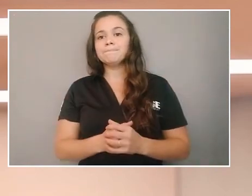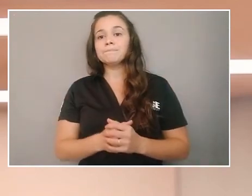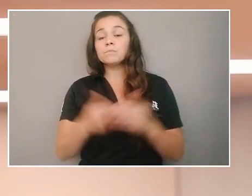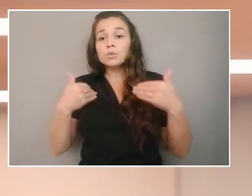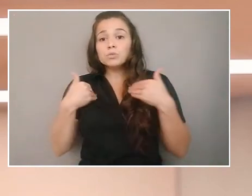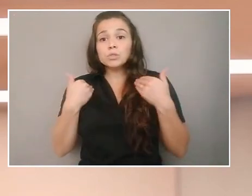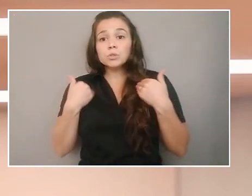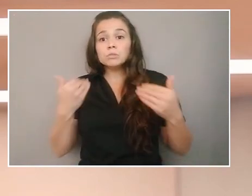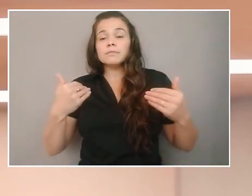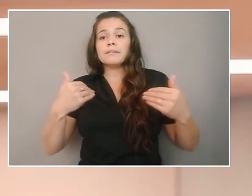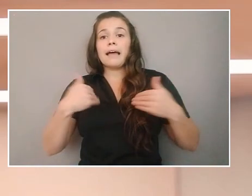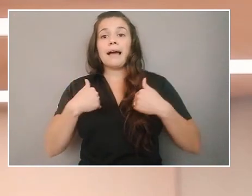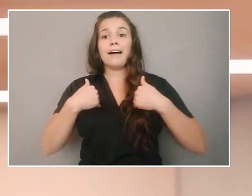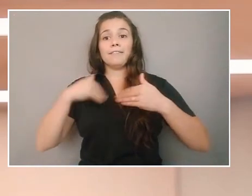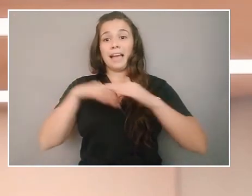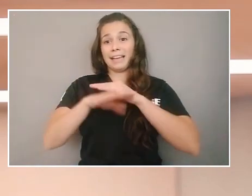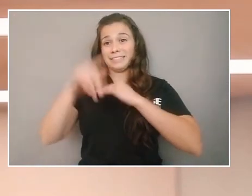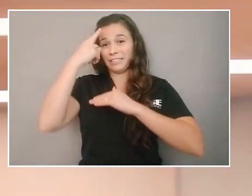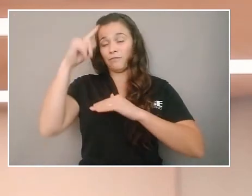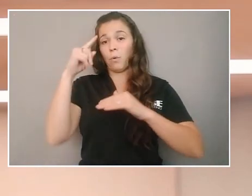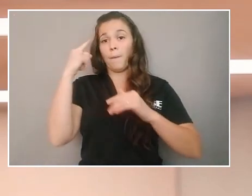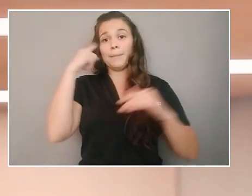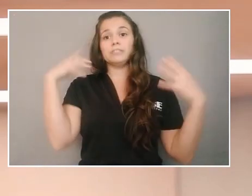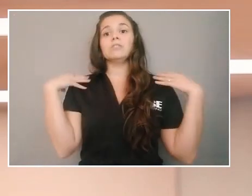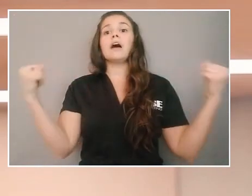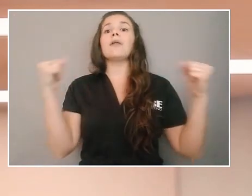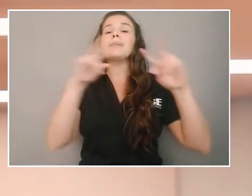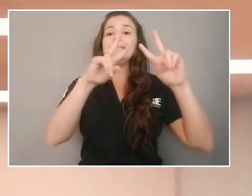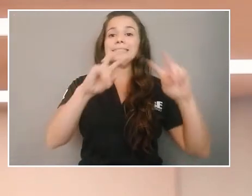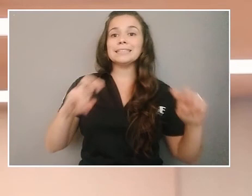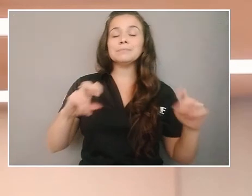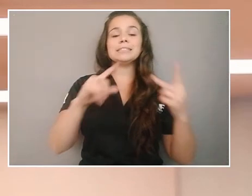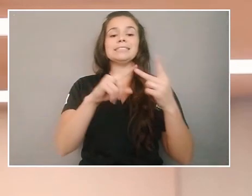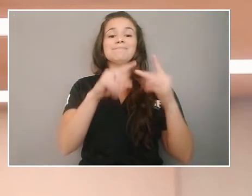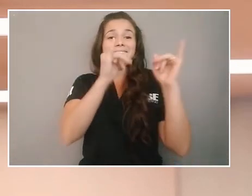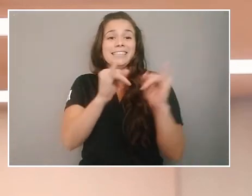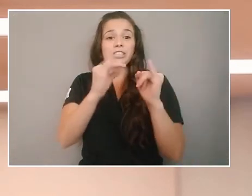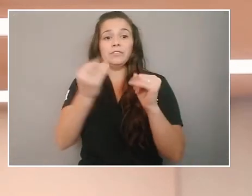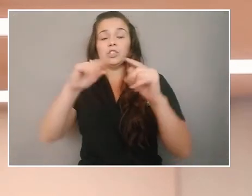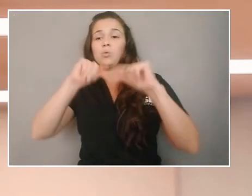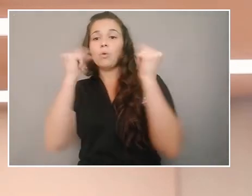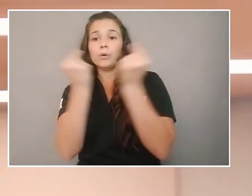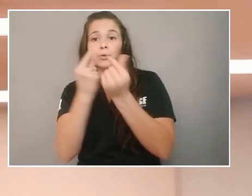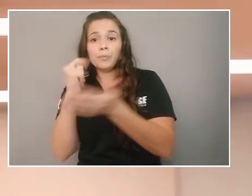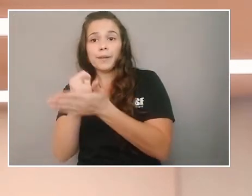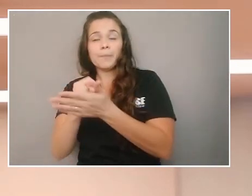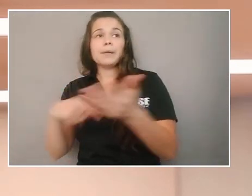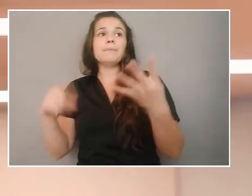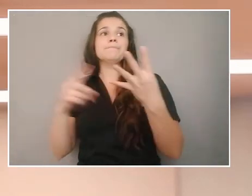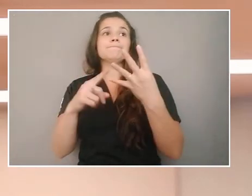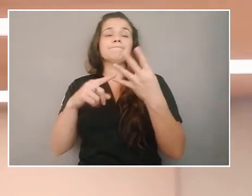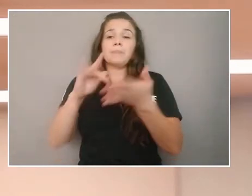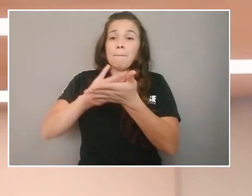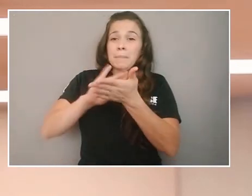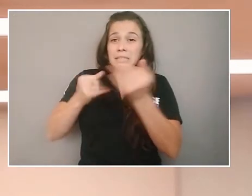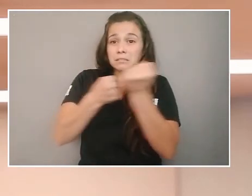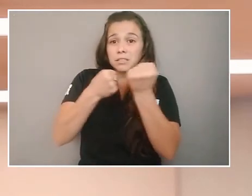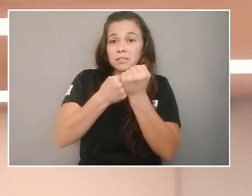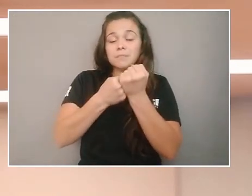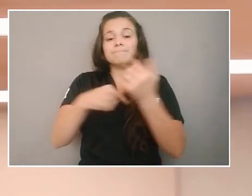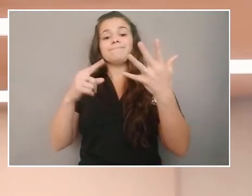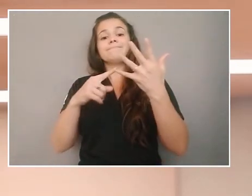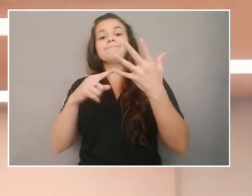health assessments, individual and group therapies, psychiatry, mental health